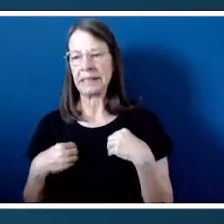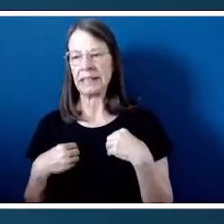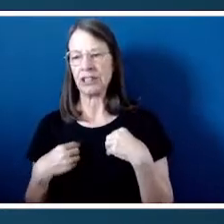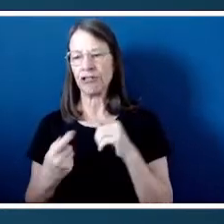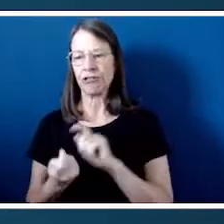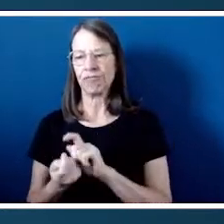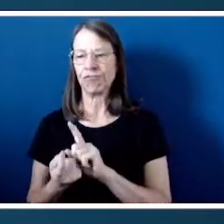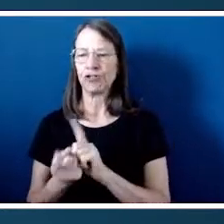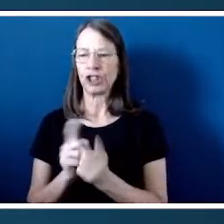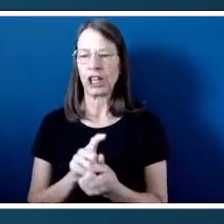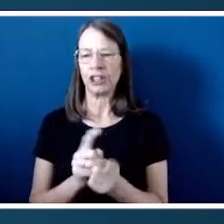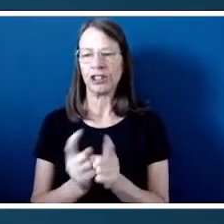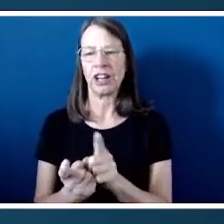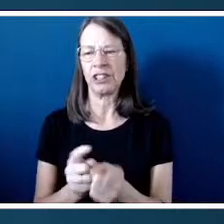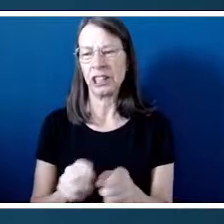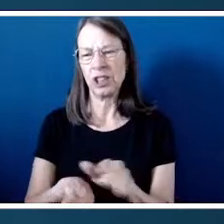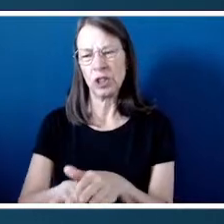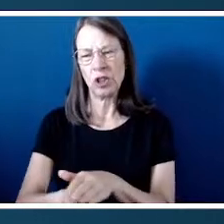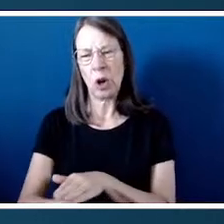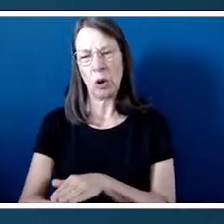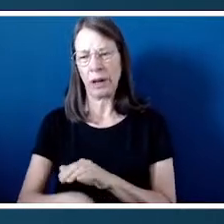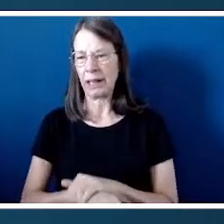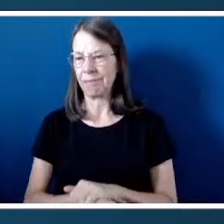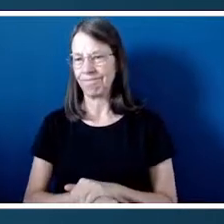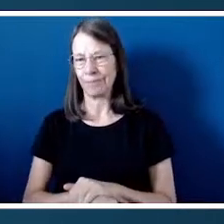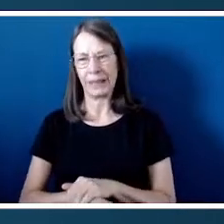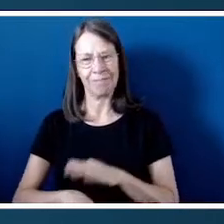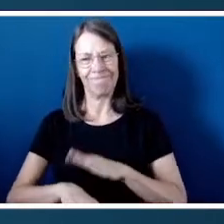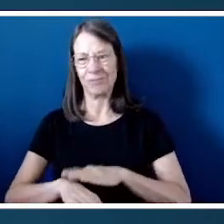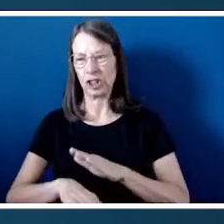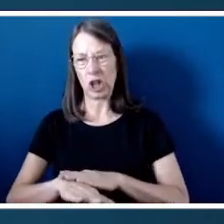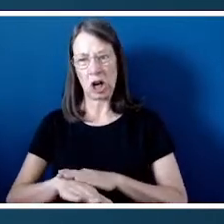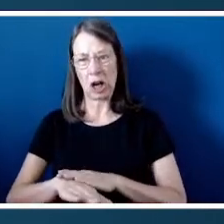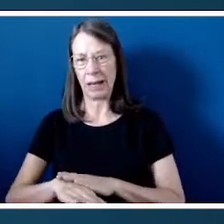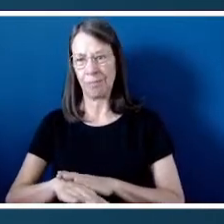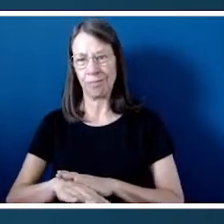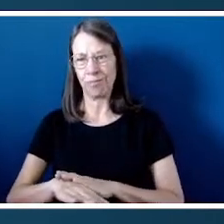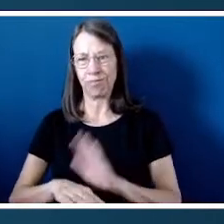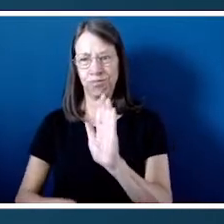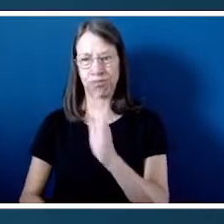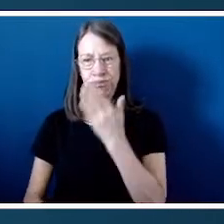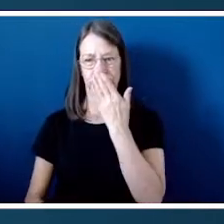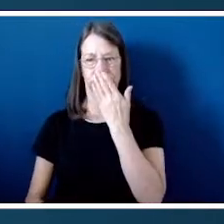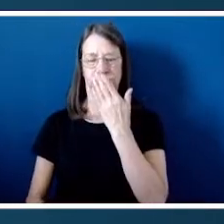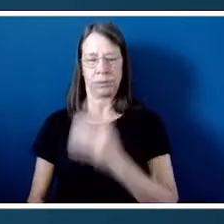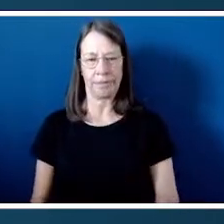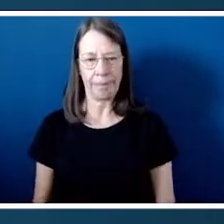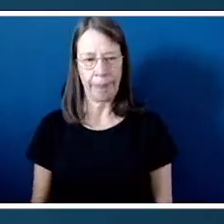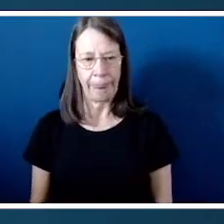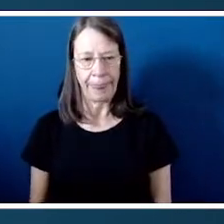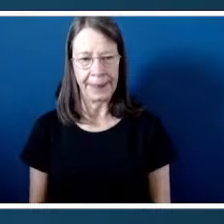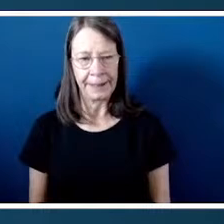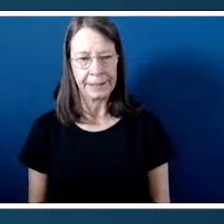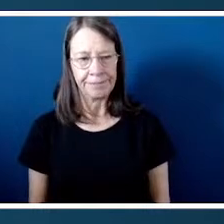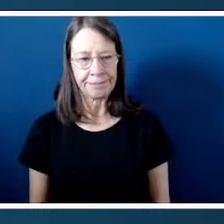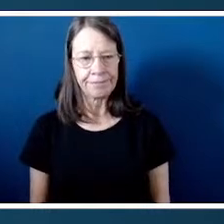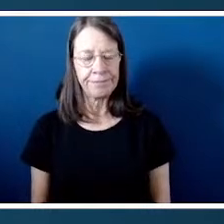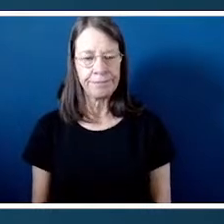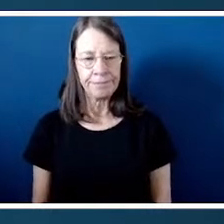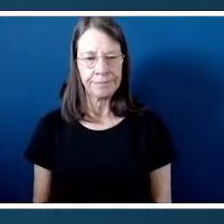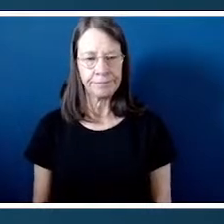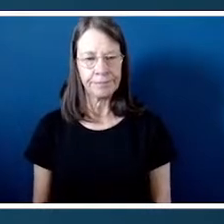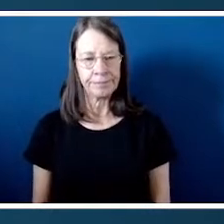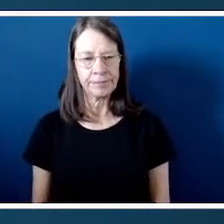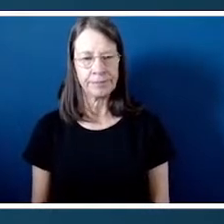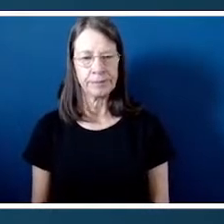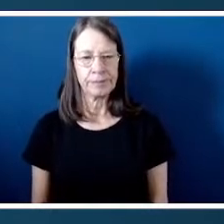passed. I pray that the suggestions I have advanced are given your consideration in the